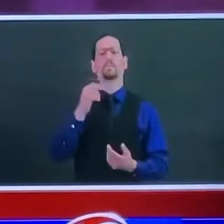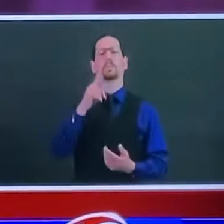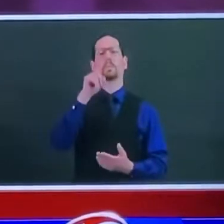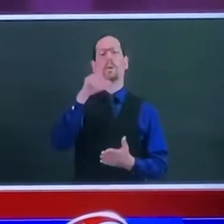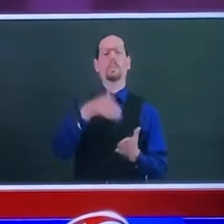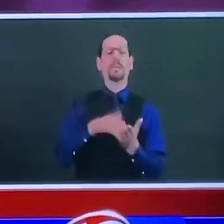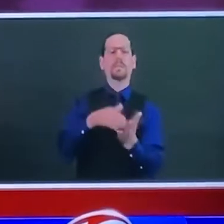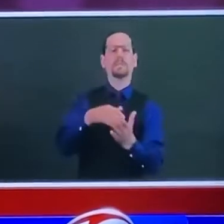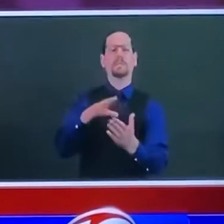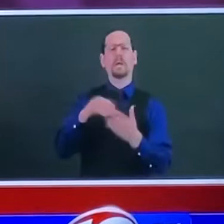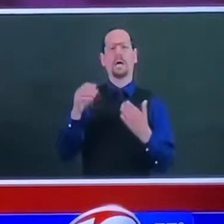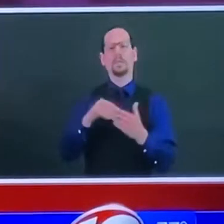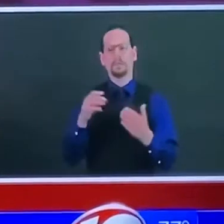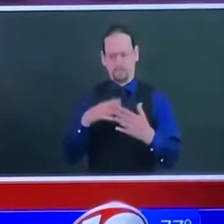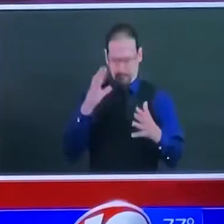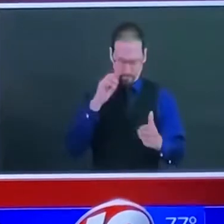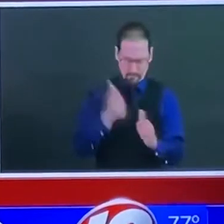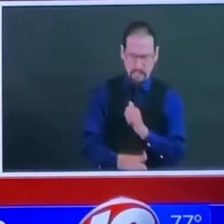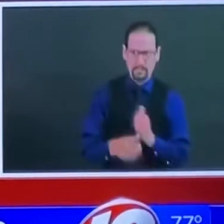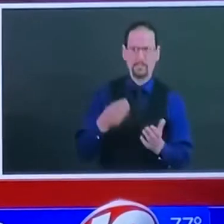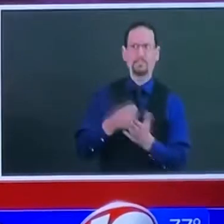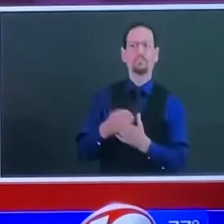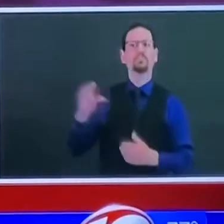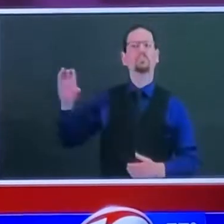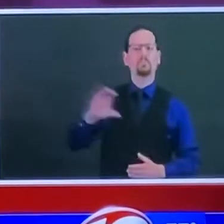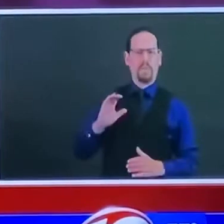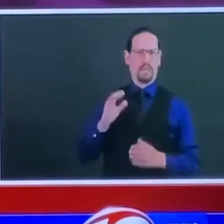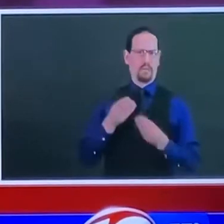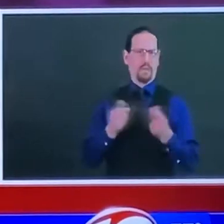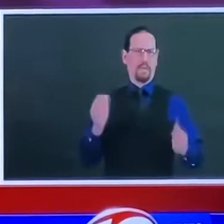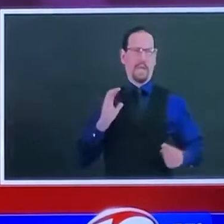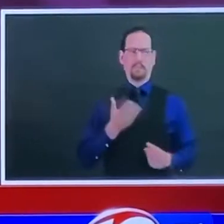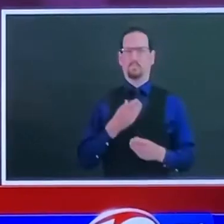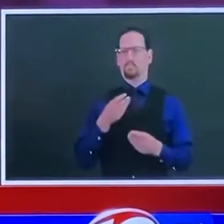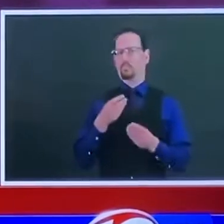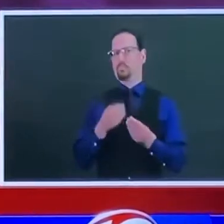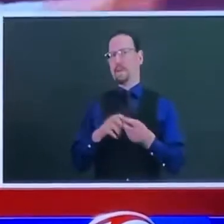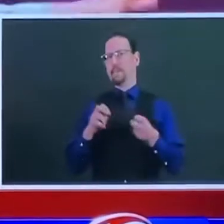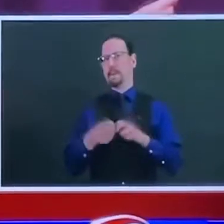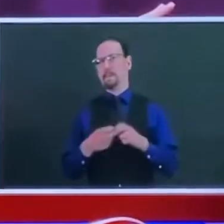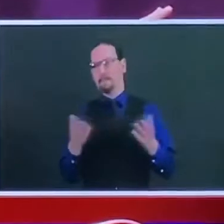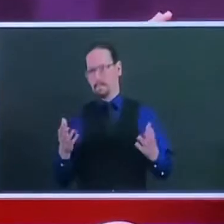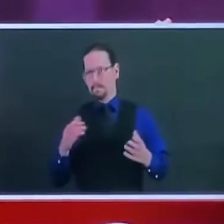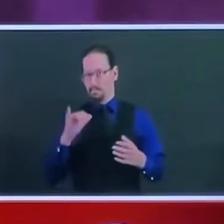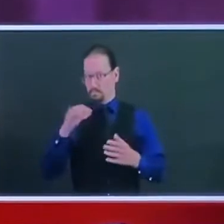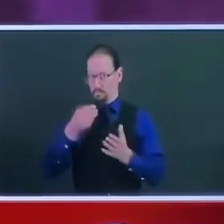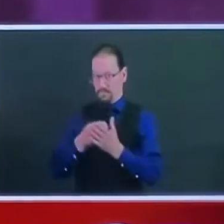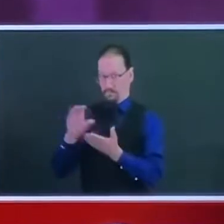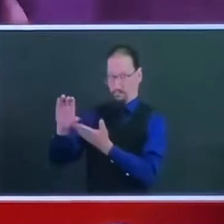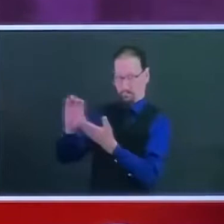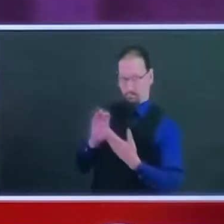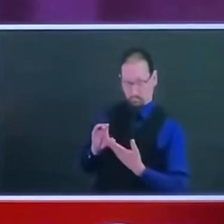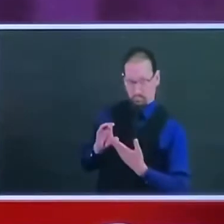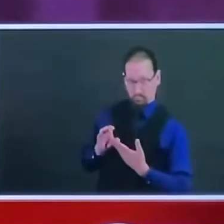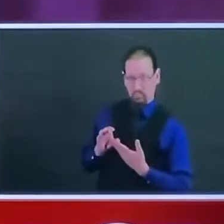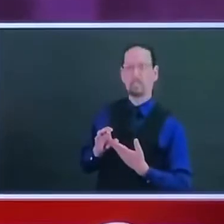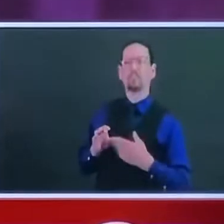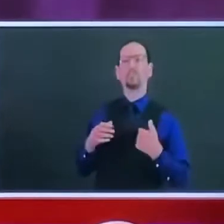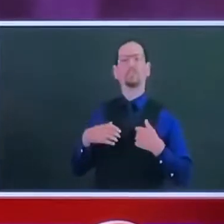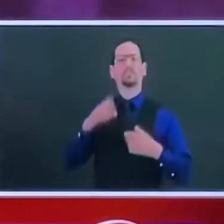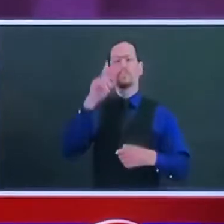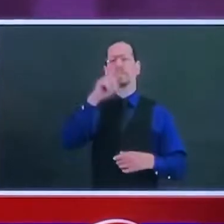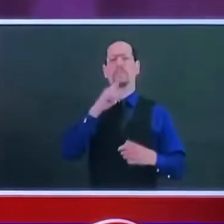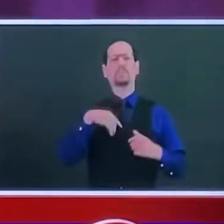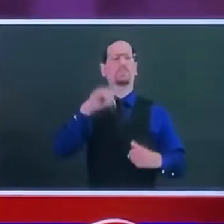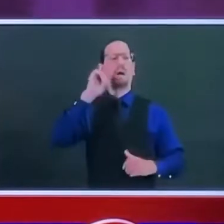us solve our budget deficit. If I get that, I'd spend the $1.25 billion tomorrow, because I would